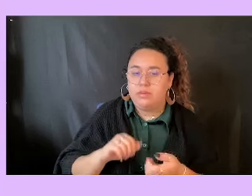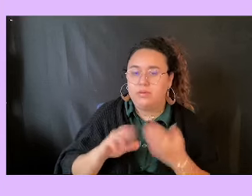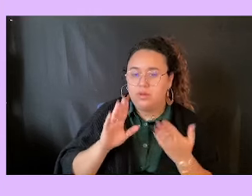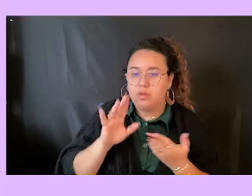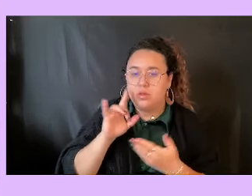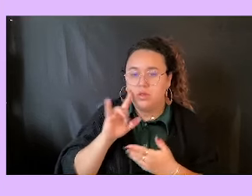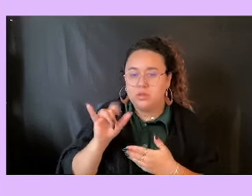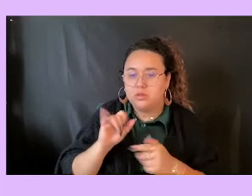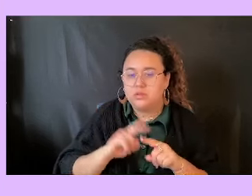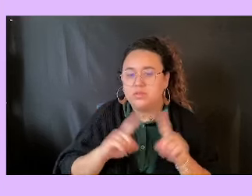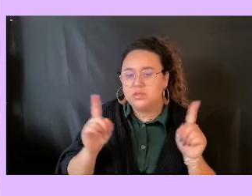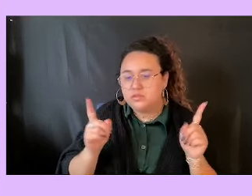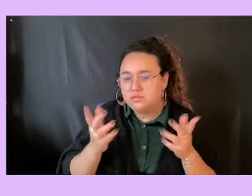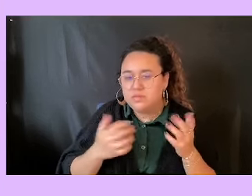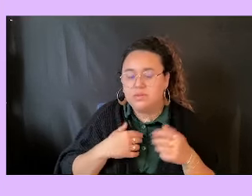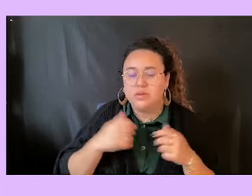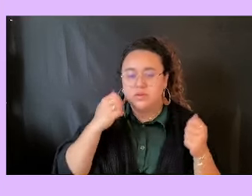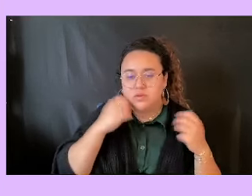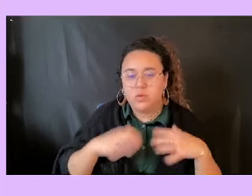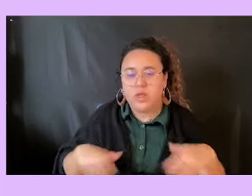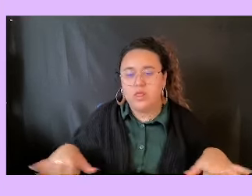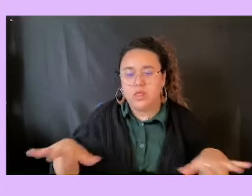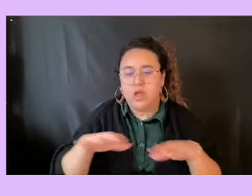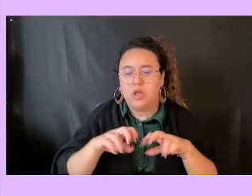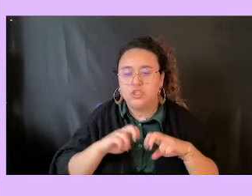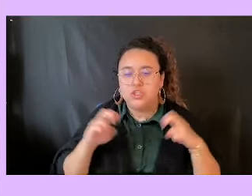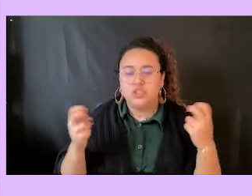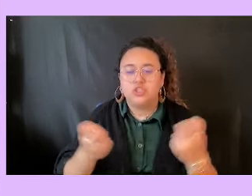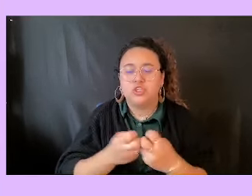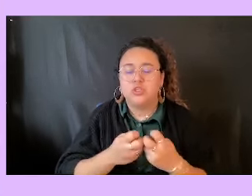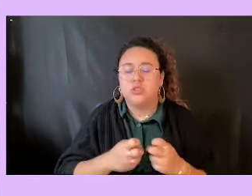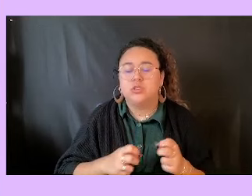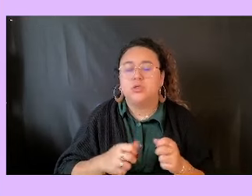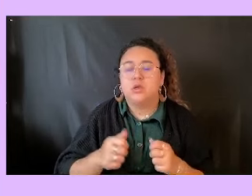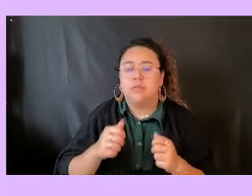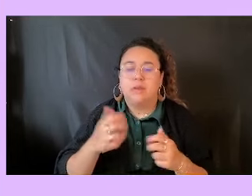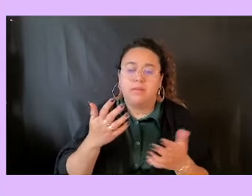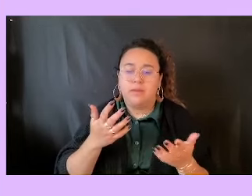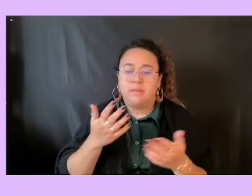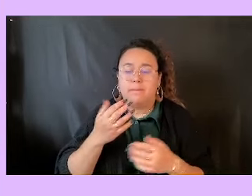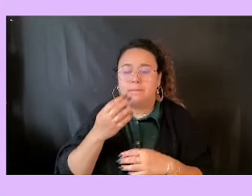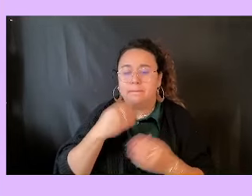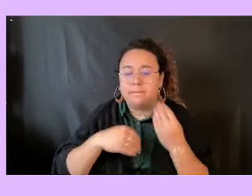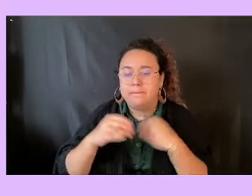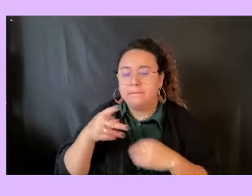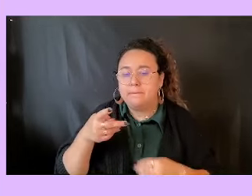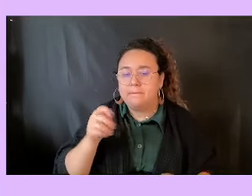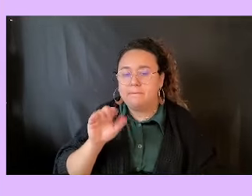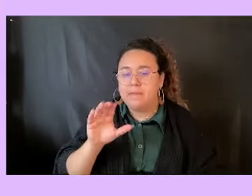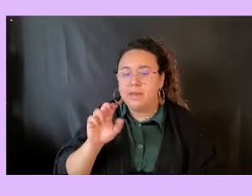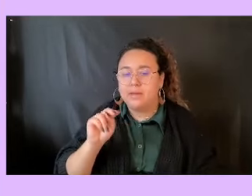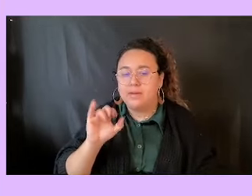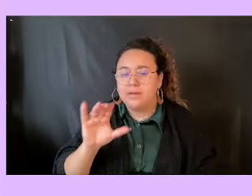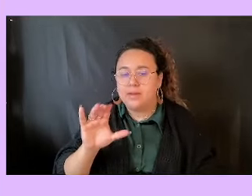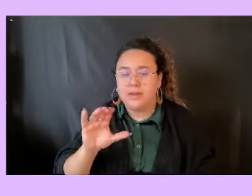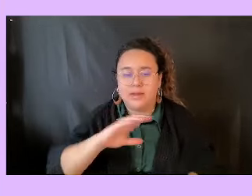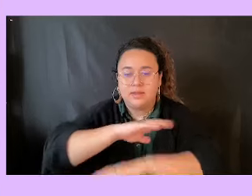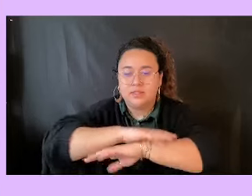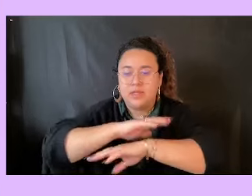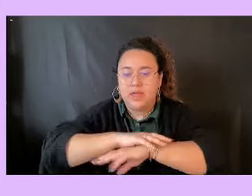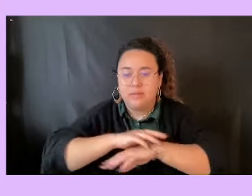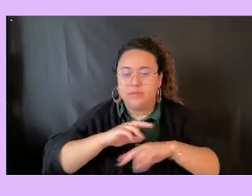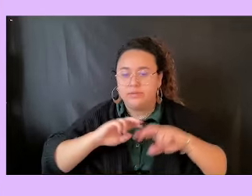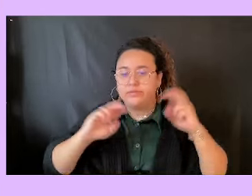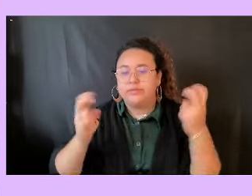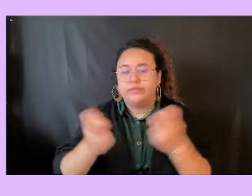lodge. Maybe the encounter looks like a picnic table. Like, we just have to figure out other encounters, and we have to figure out how to get people